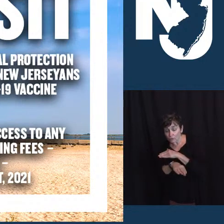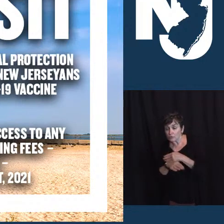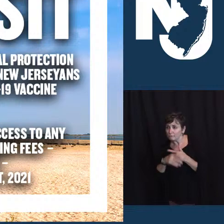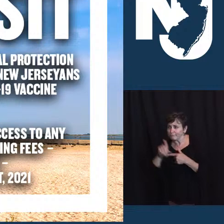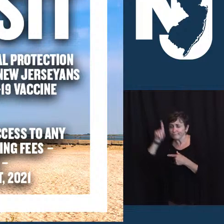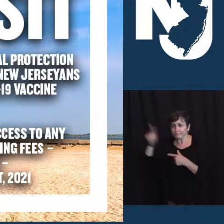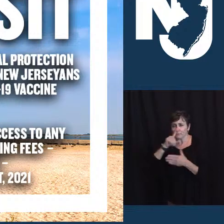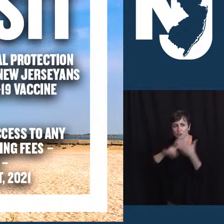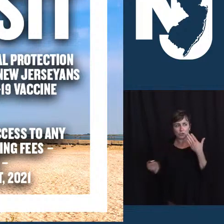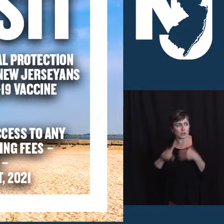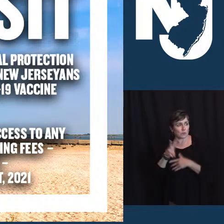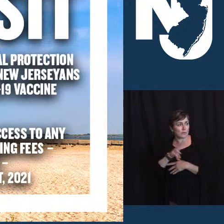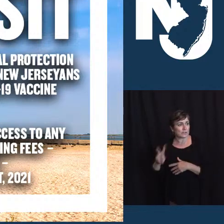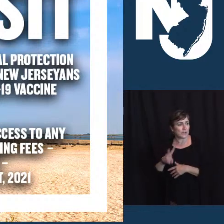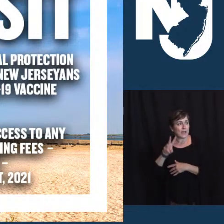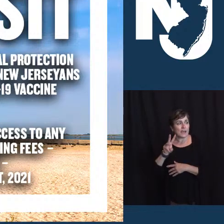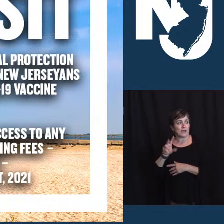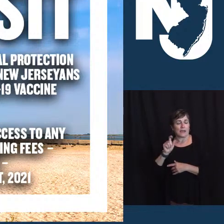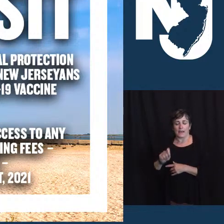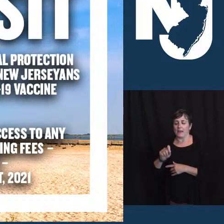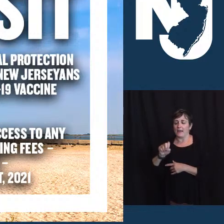nj.gov/vax-and-visit today.